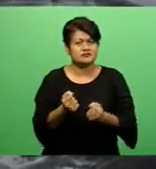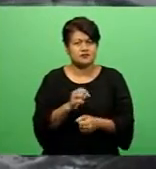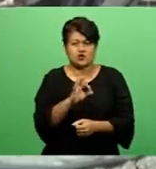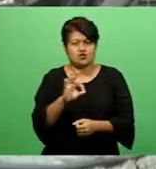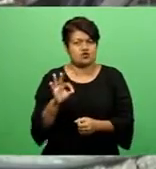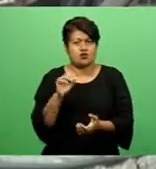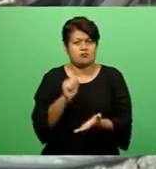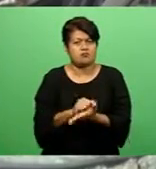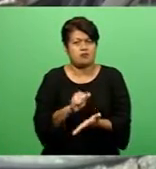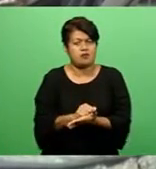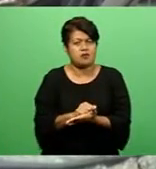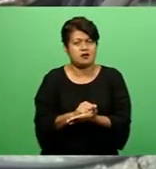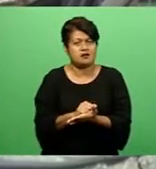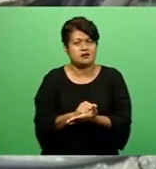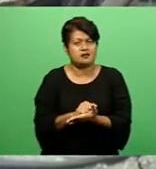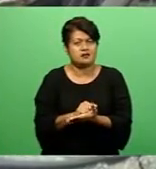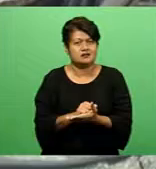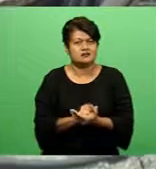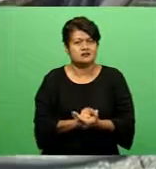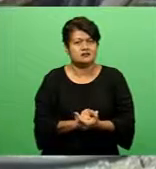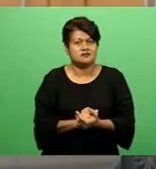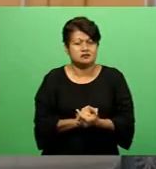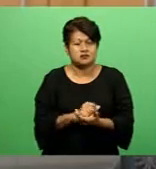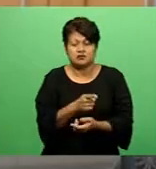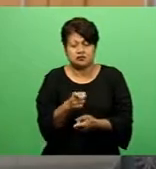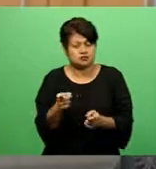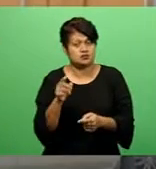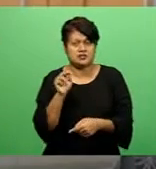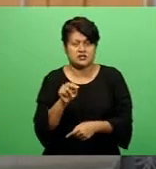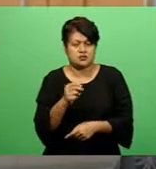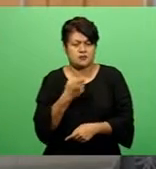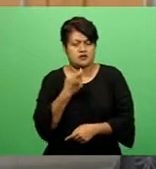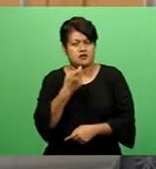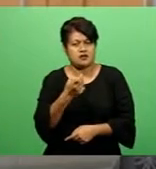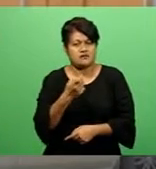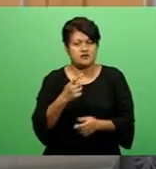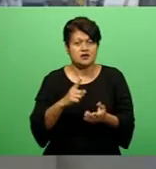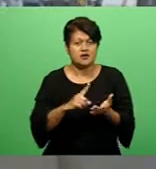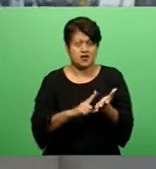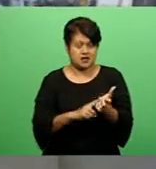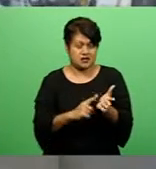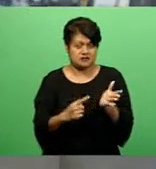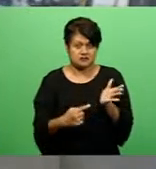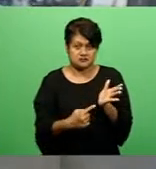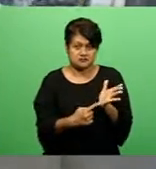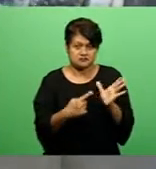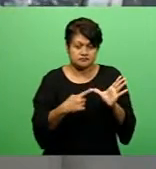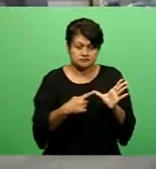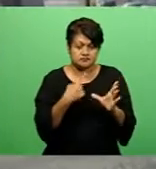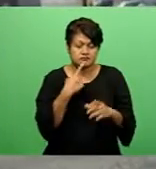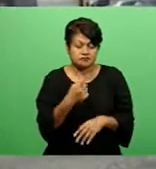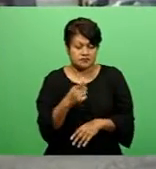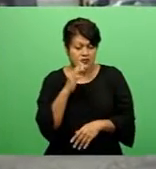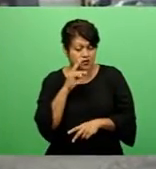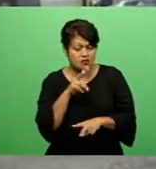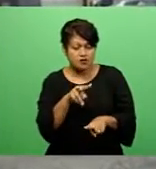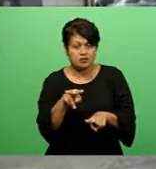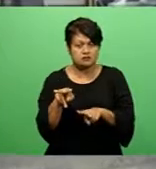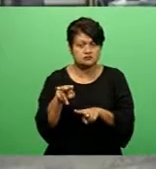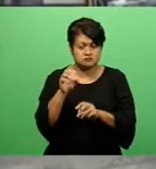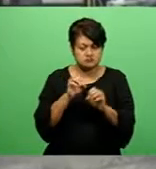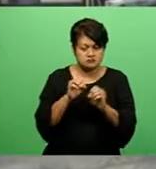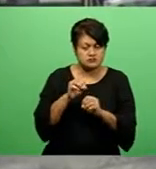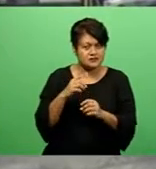running private rentals, is that you need to be careful. For the Land Transport Authority, detecting this illegal activity is a